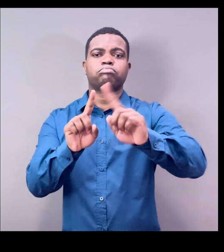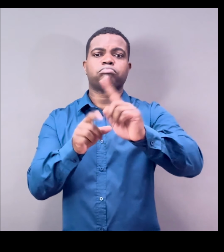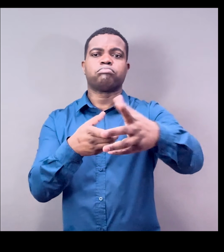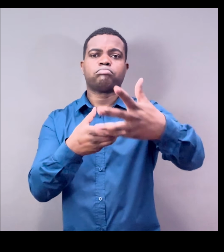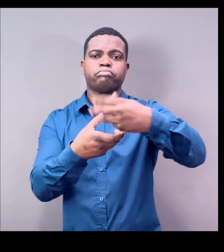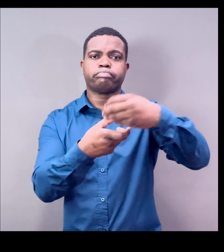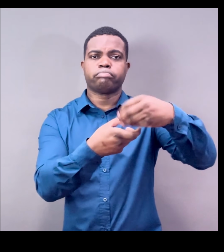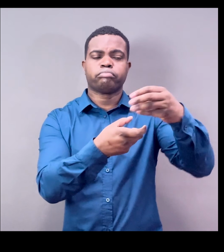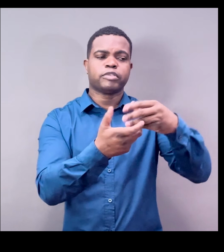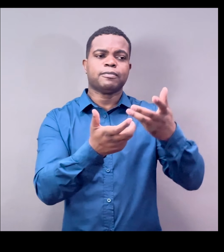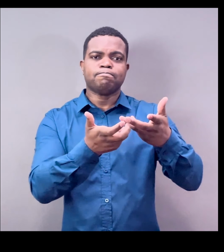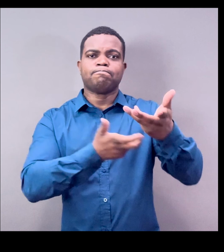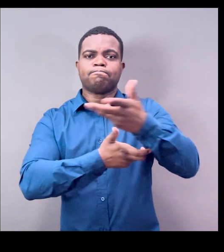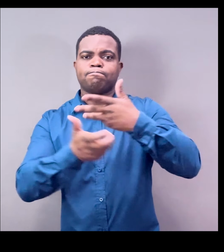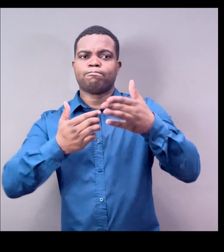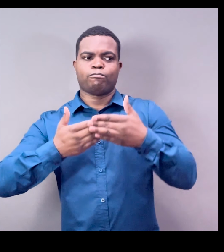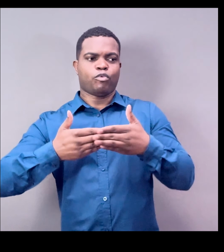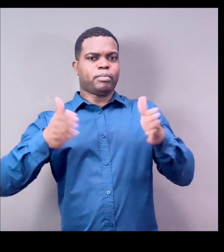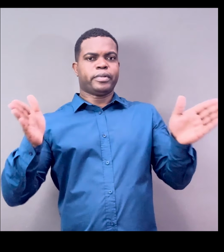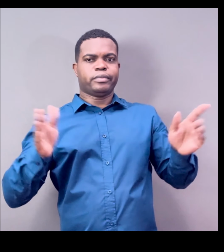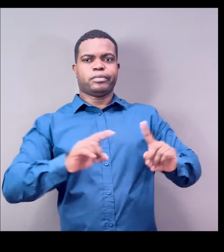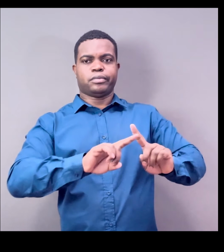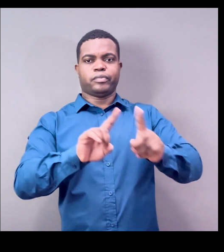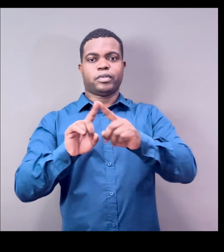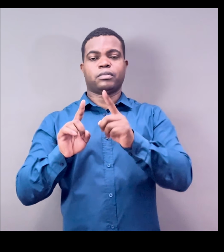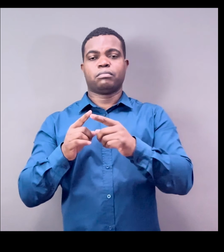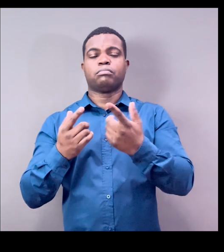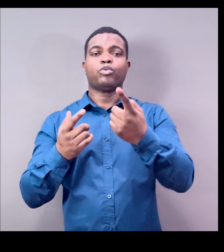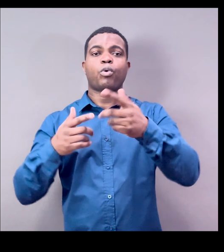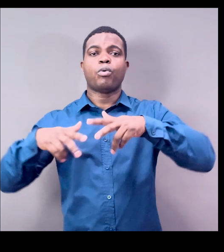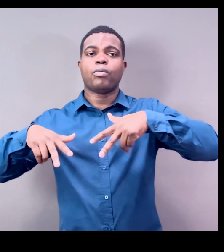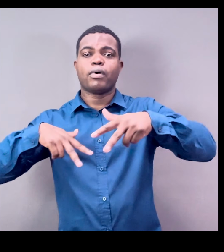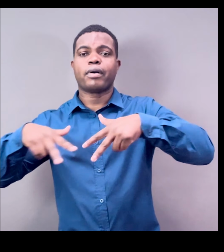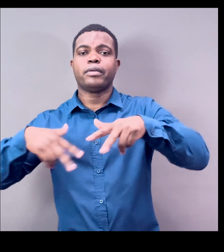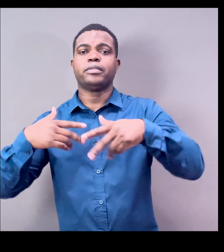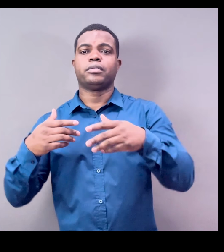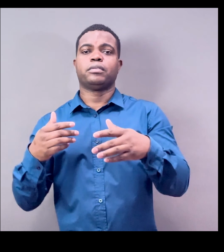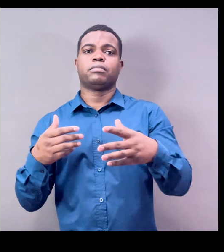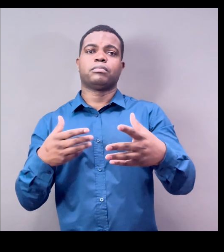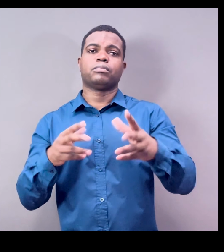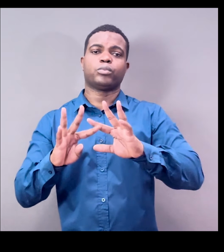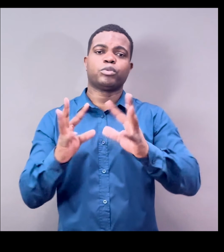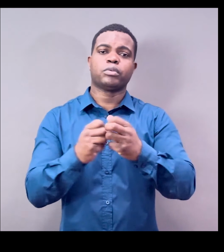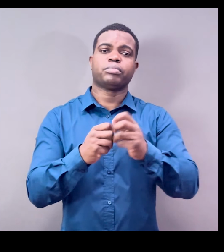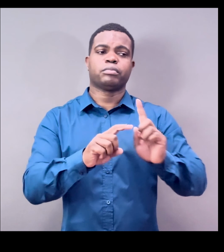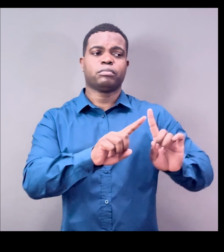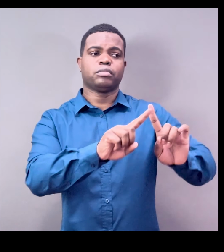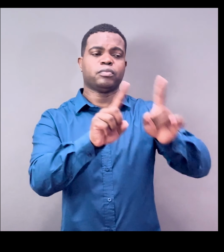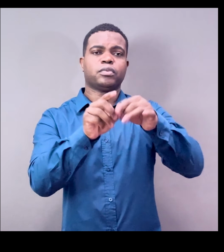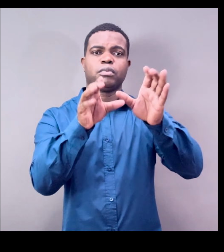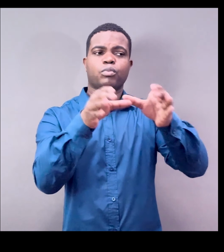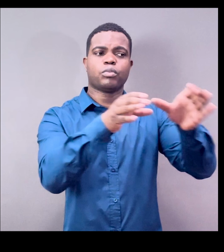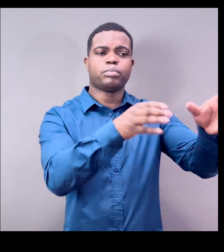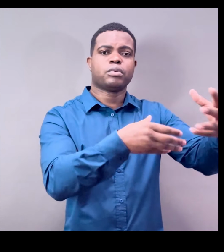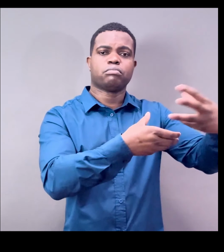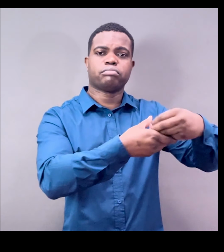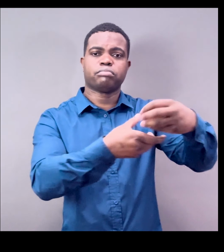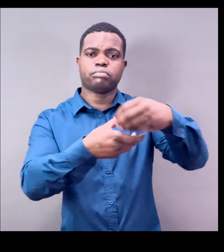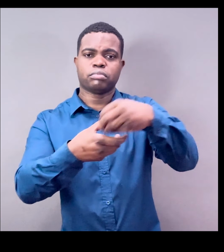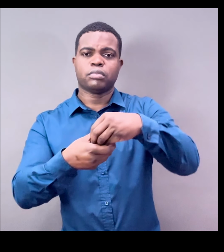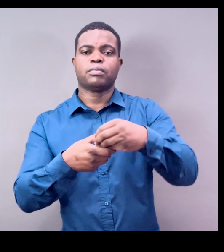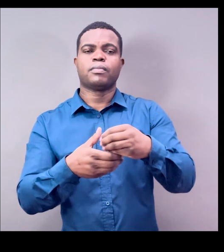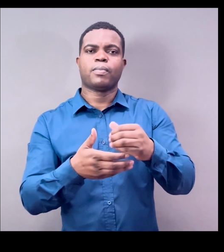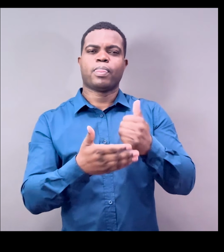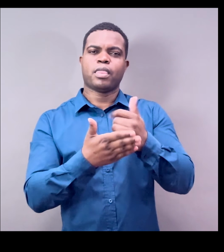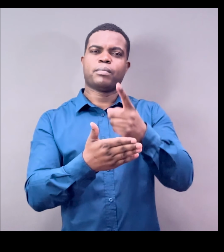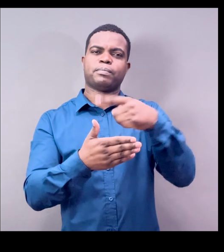workshops, participatory workshops. You can organize workshops that involve stakeholders, where you are